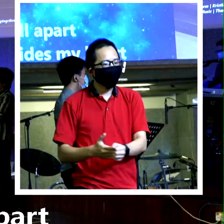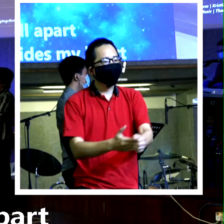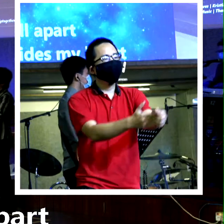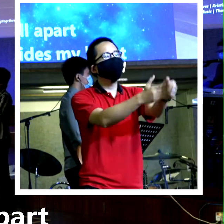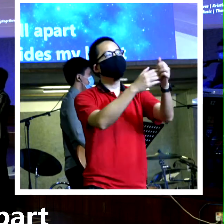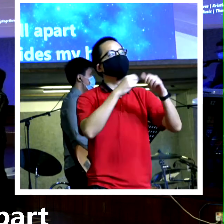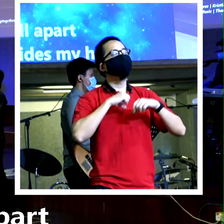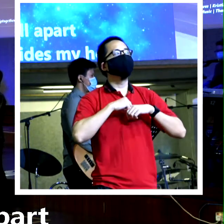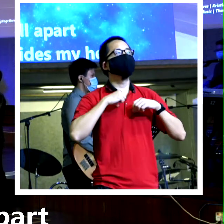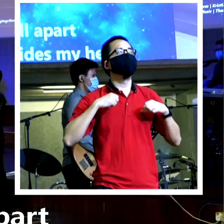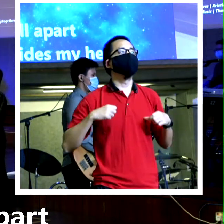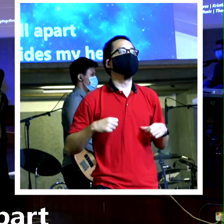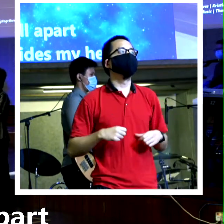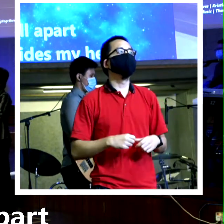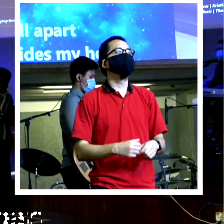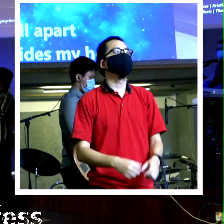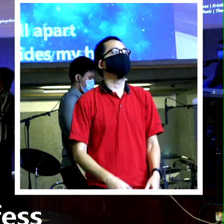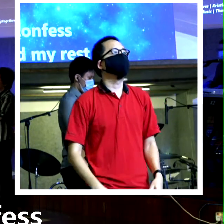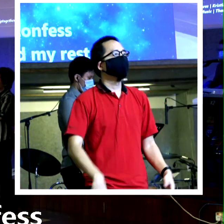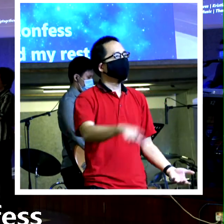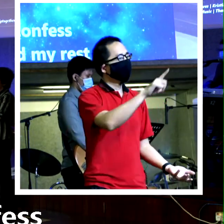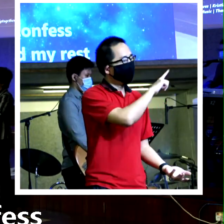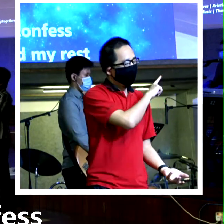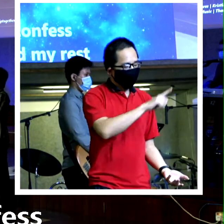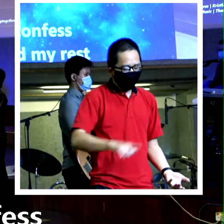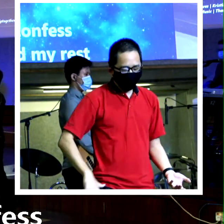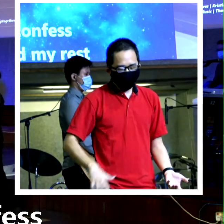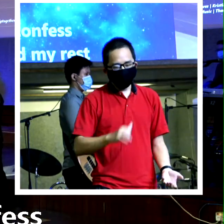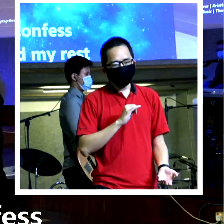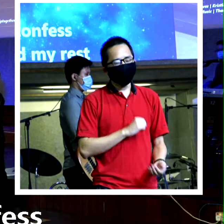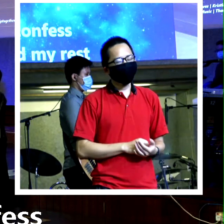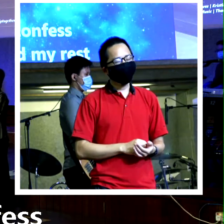that guides my heart. Let's sing it again. Lord, I come to you.